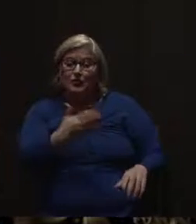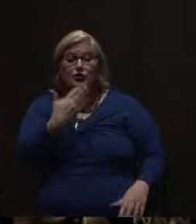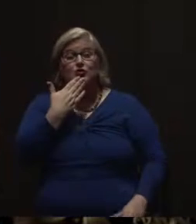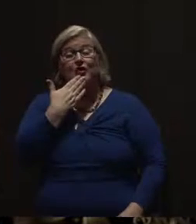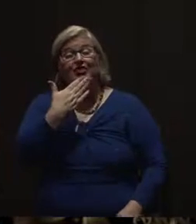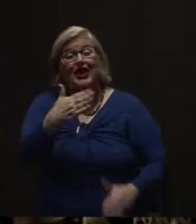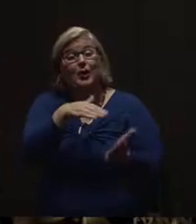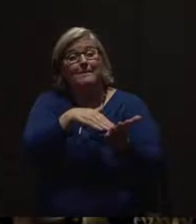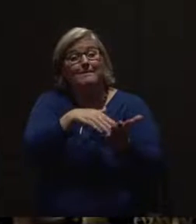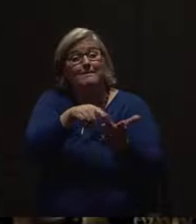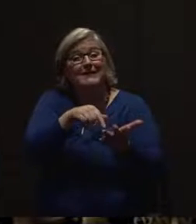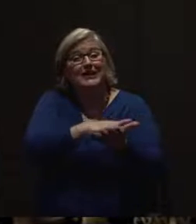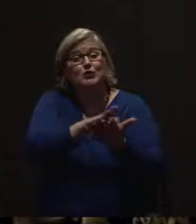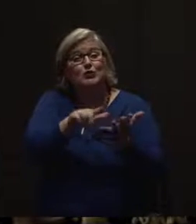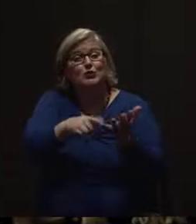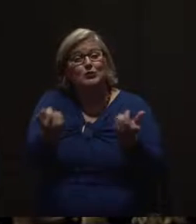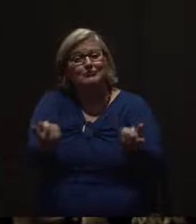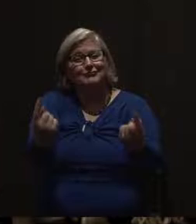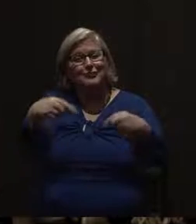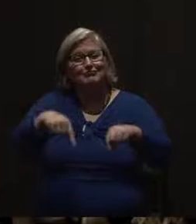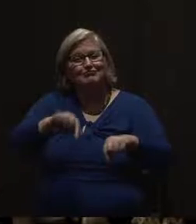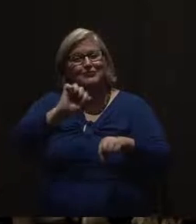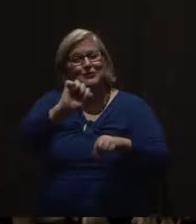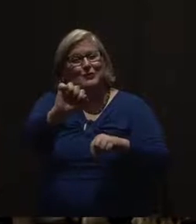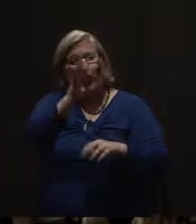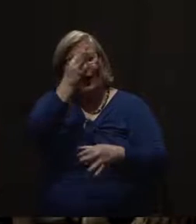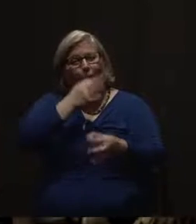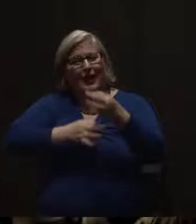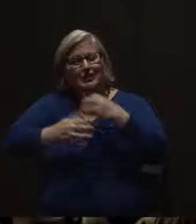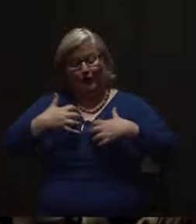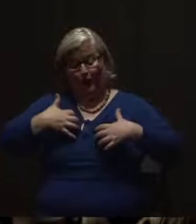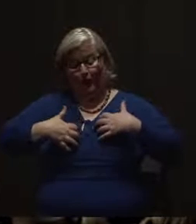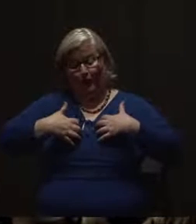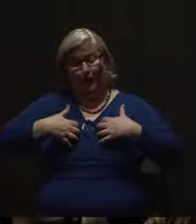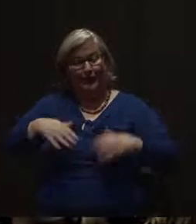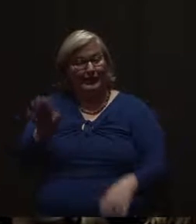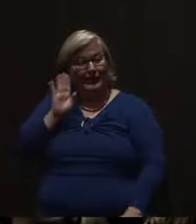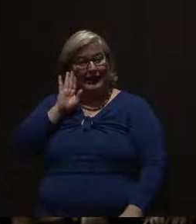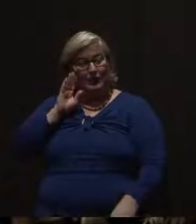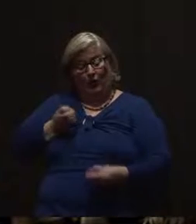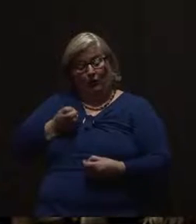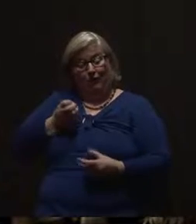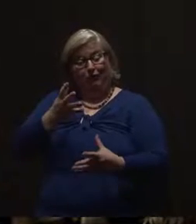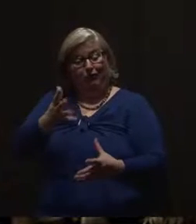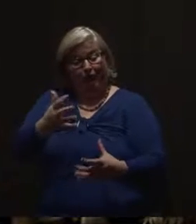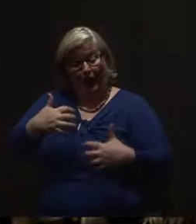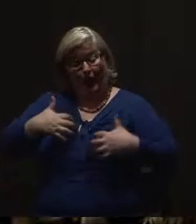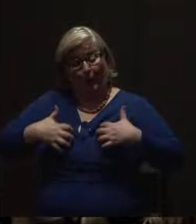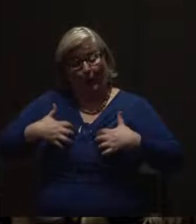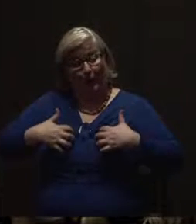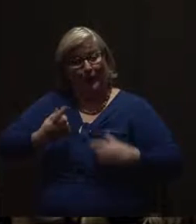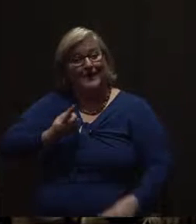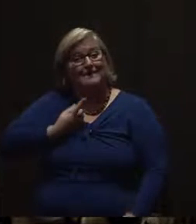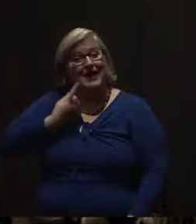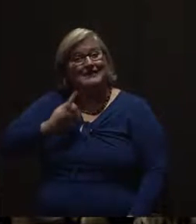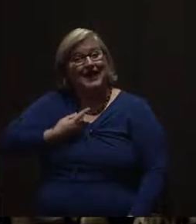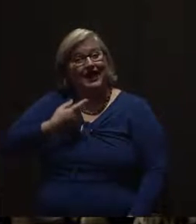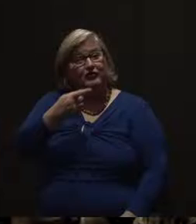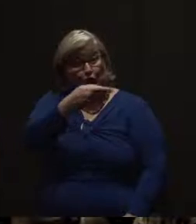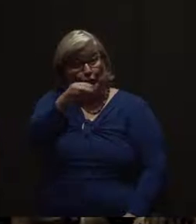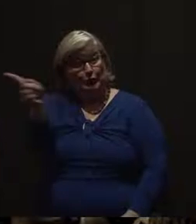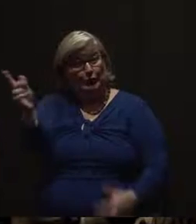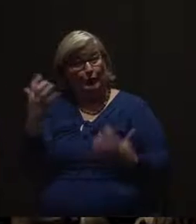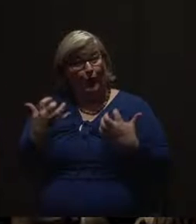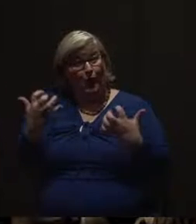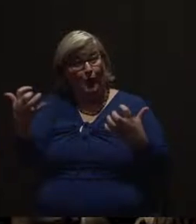Mithu. I'm looking forward to hearing your perspective. I suspect that many of you